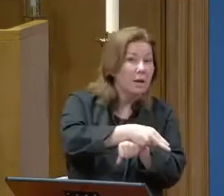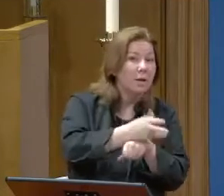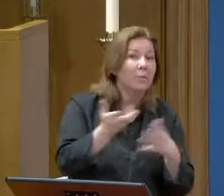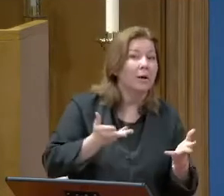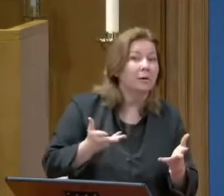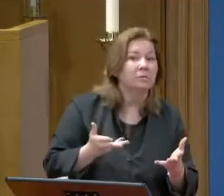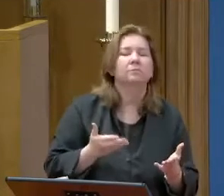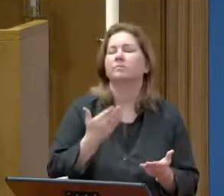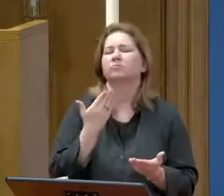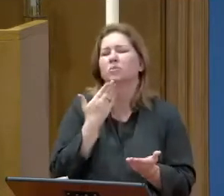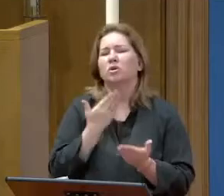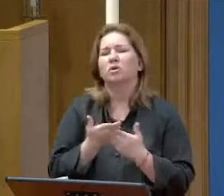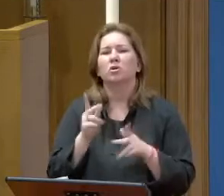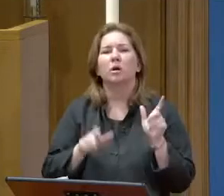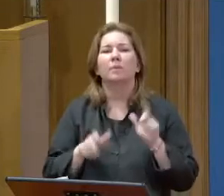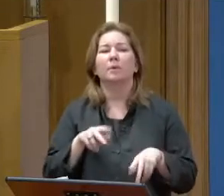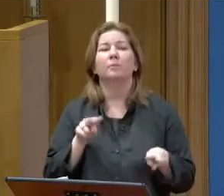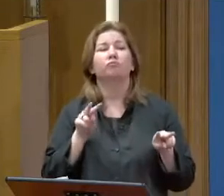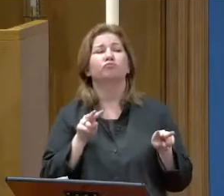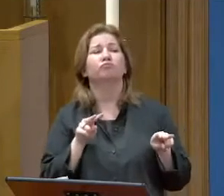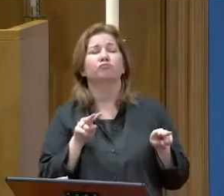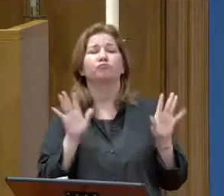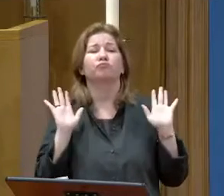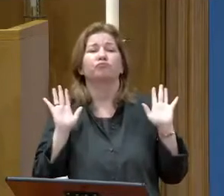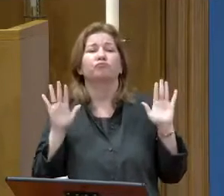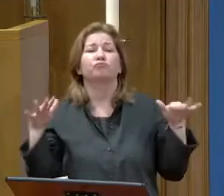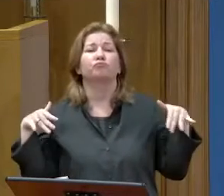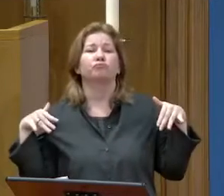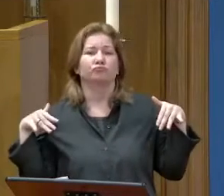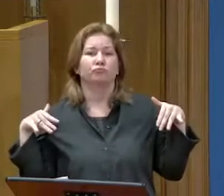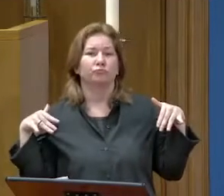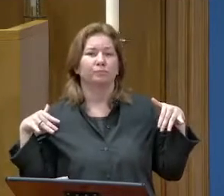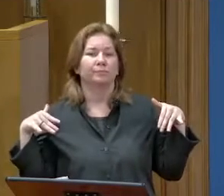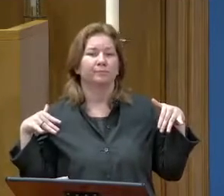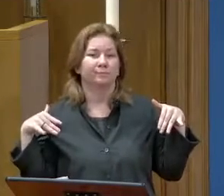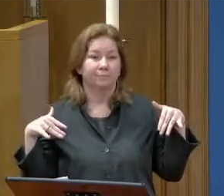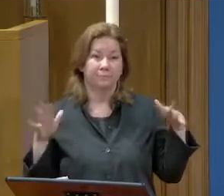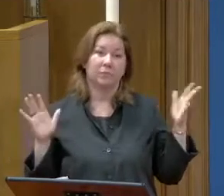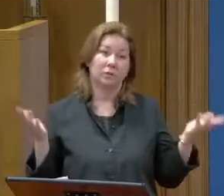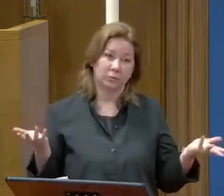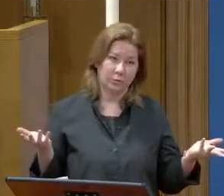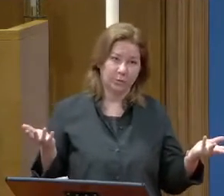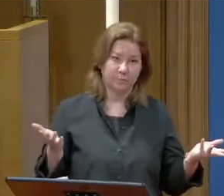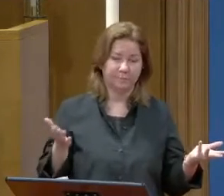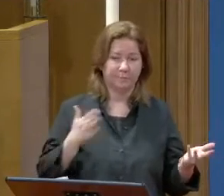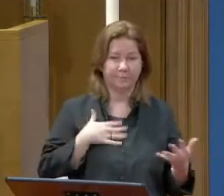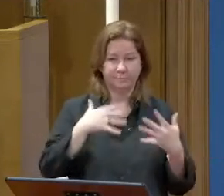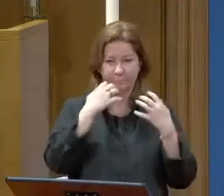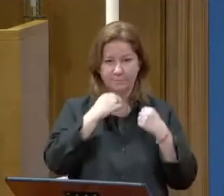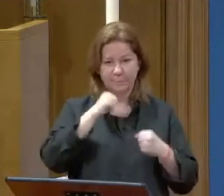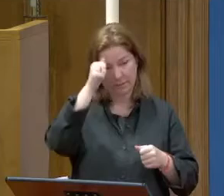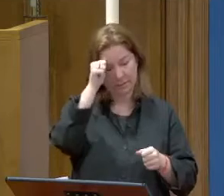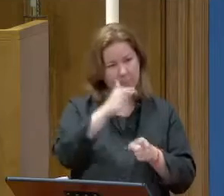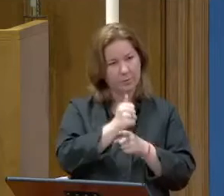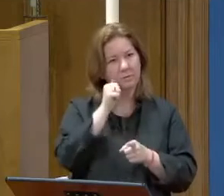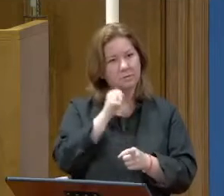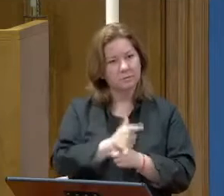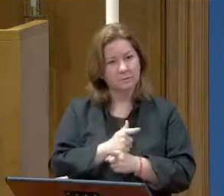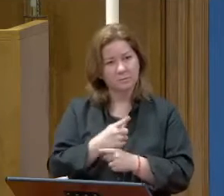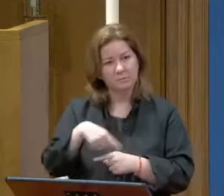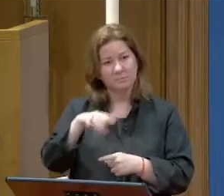stand by and do nothing. So, my dear brothers and sisters, beloved of